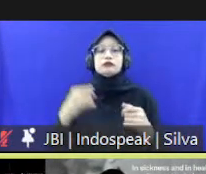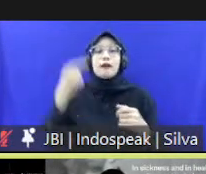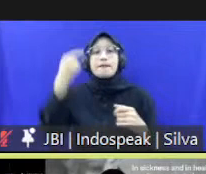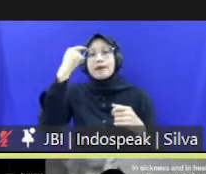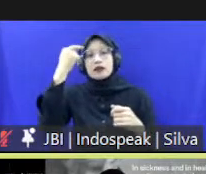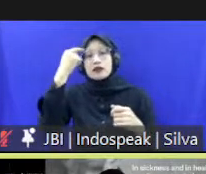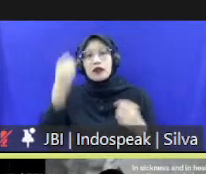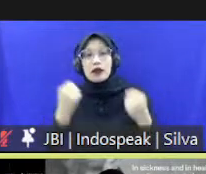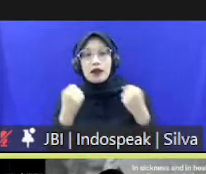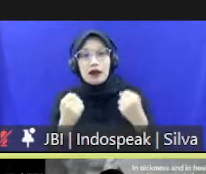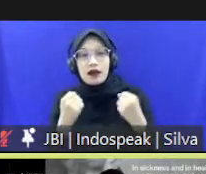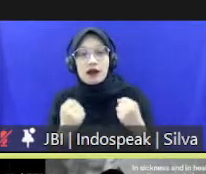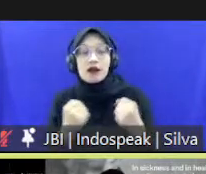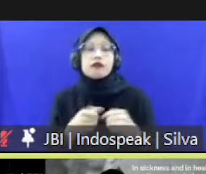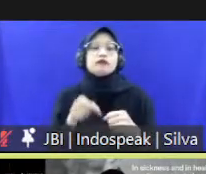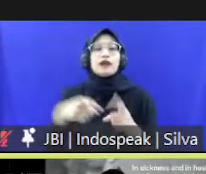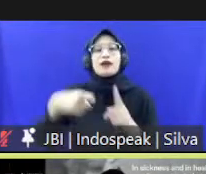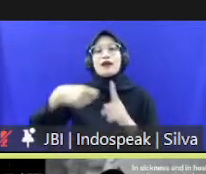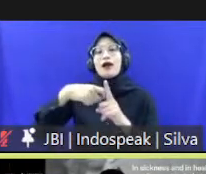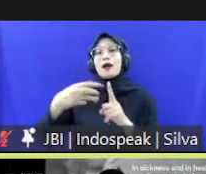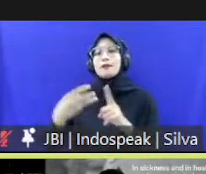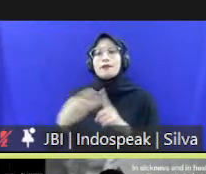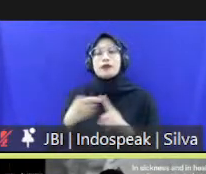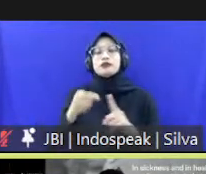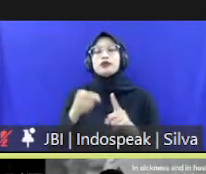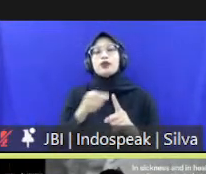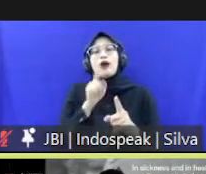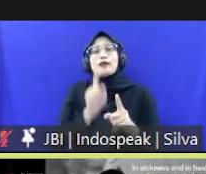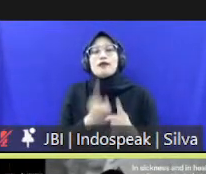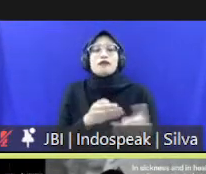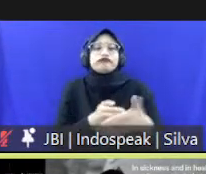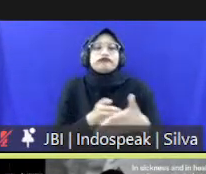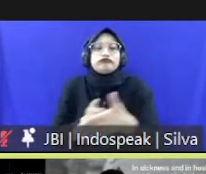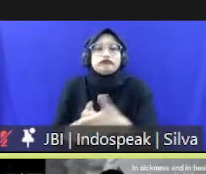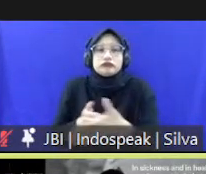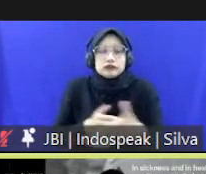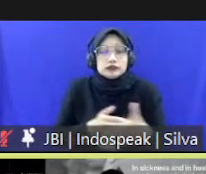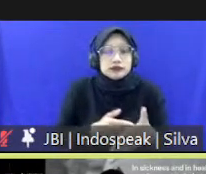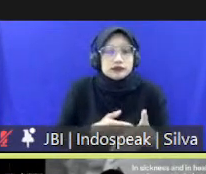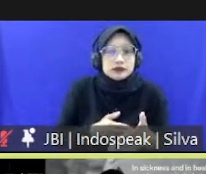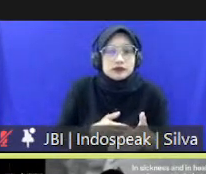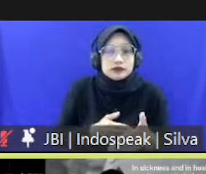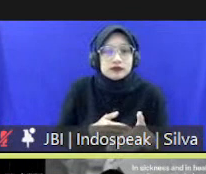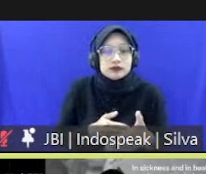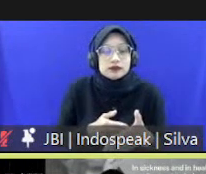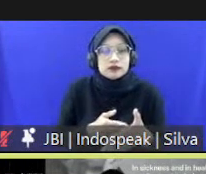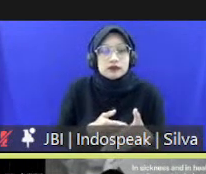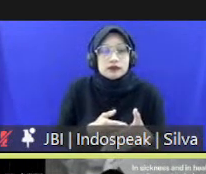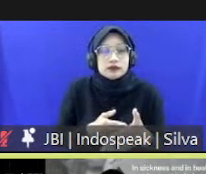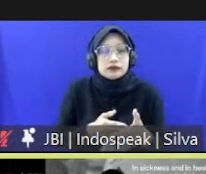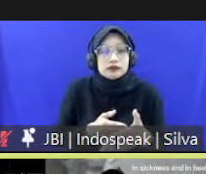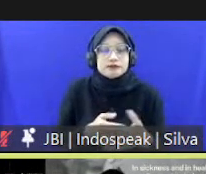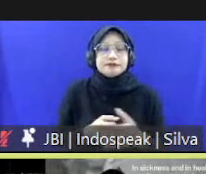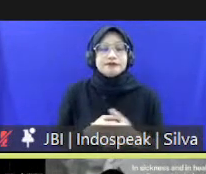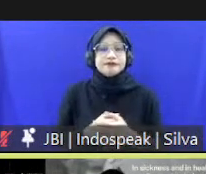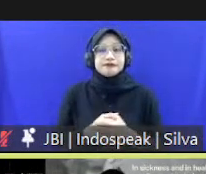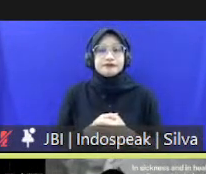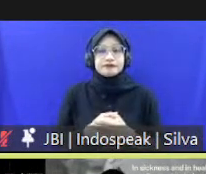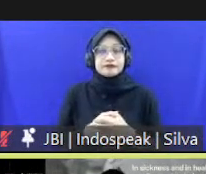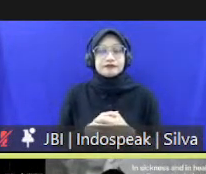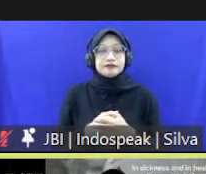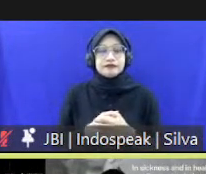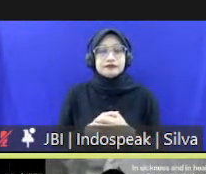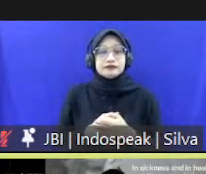occurs due to the decrease in demand. So people do not stop accessing